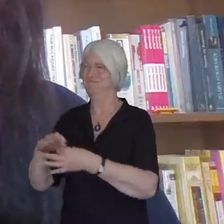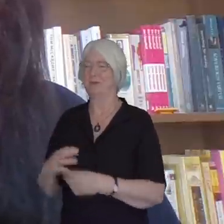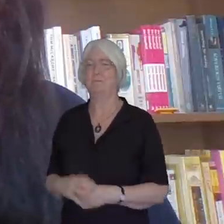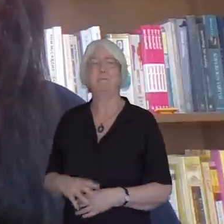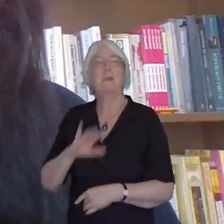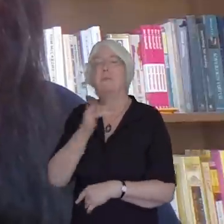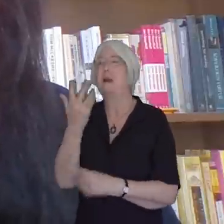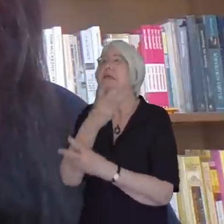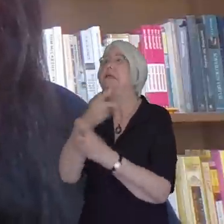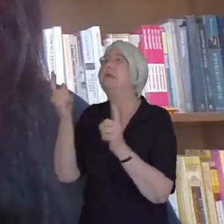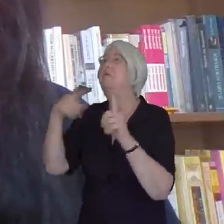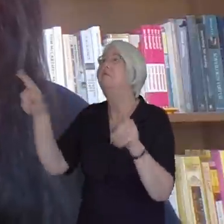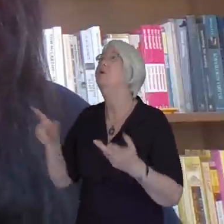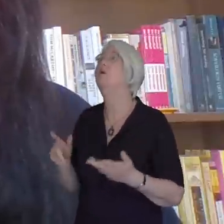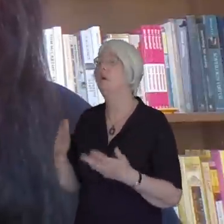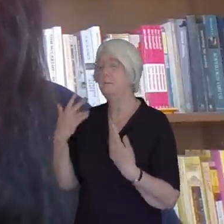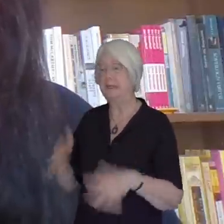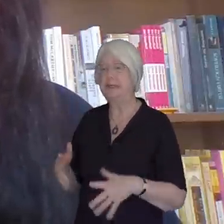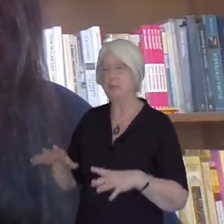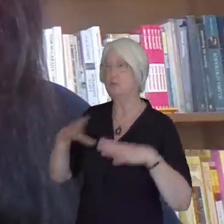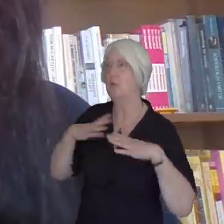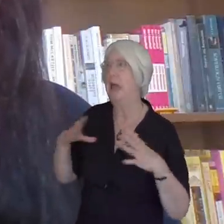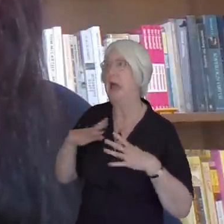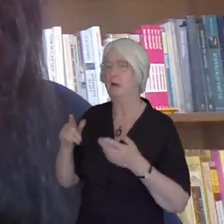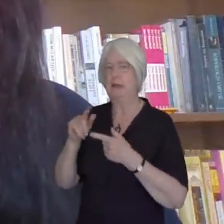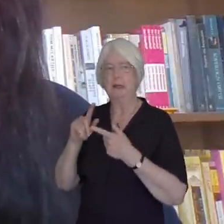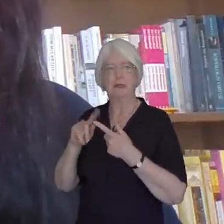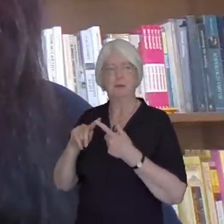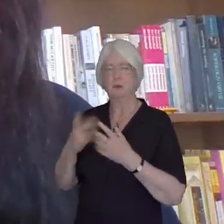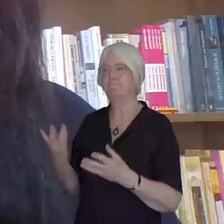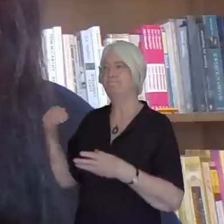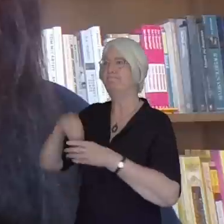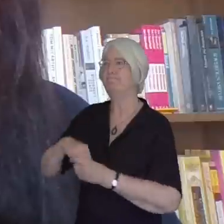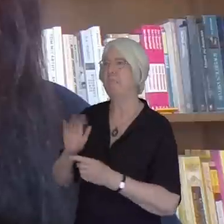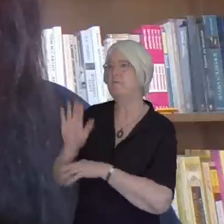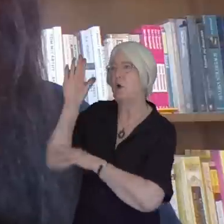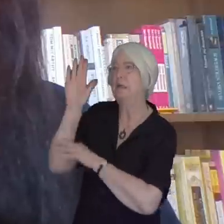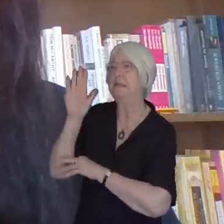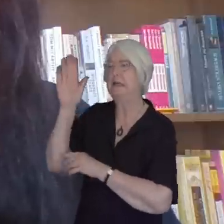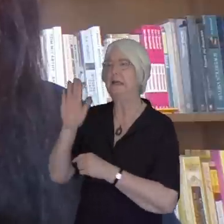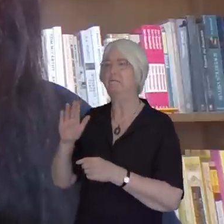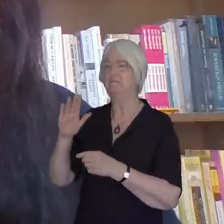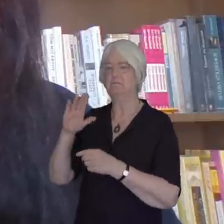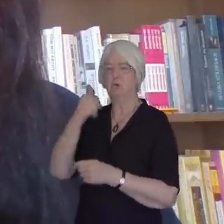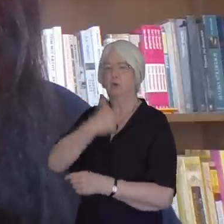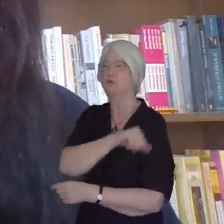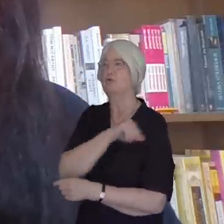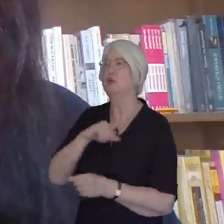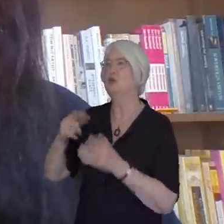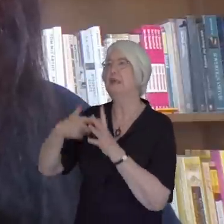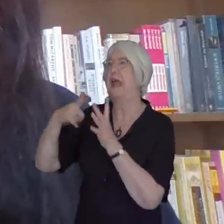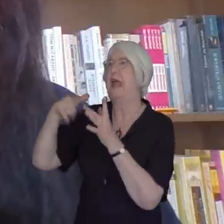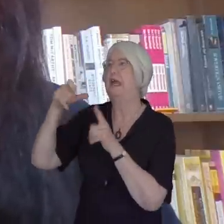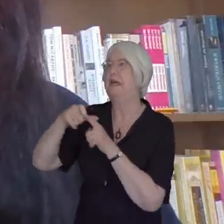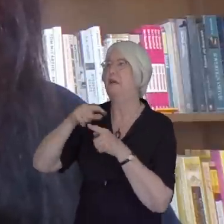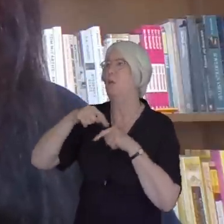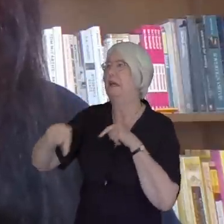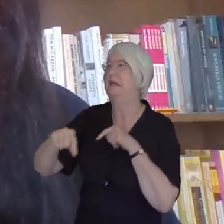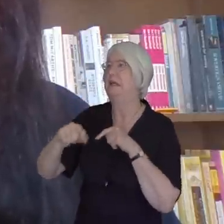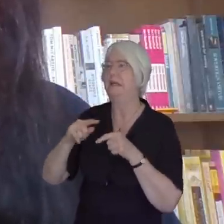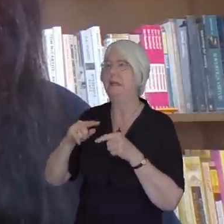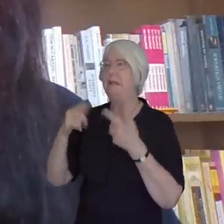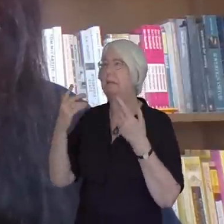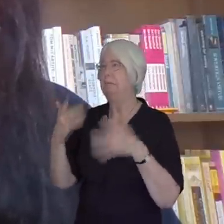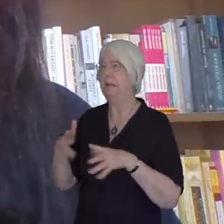Many of you will have been gearing up to be one of the thousands of supporters who, as part of Christian Aid Week, knock on their neighbours' doors to tell them how they can support